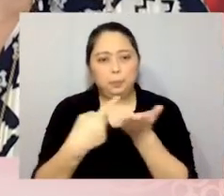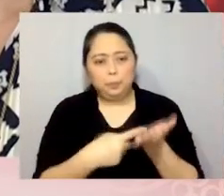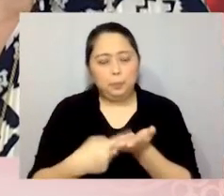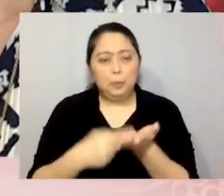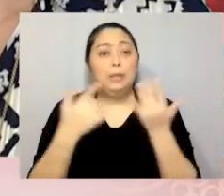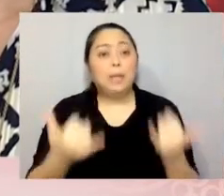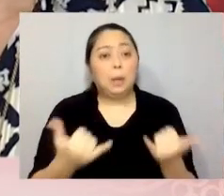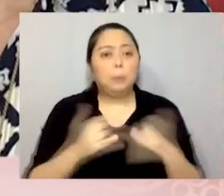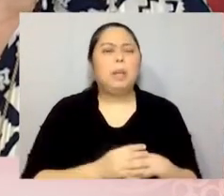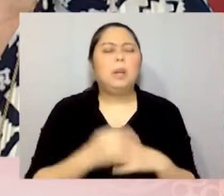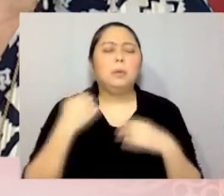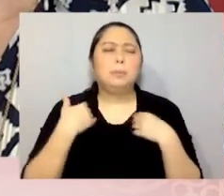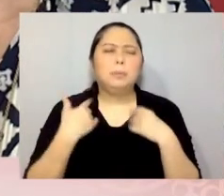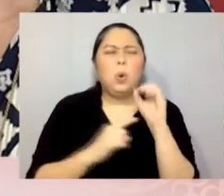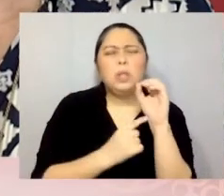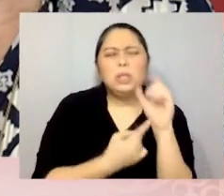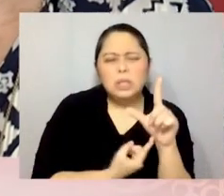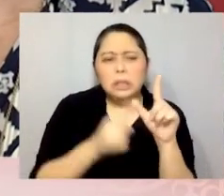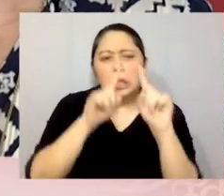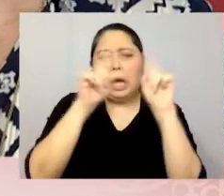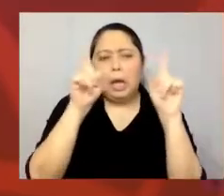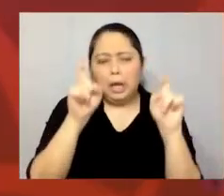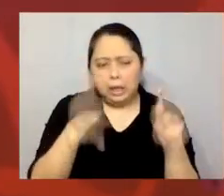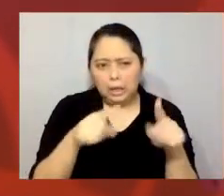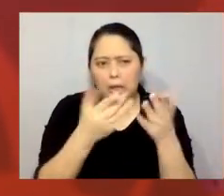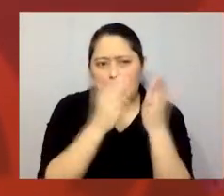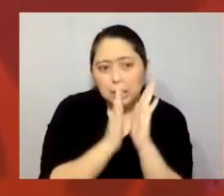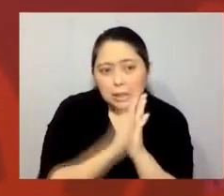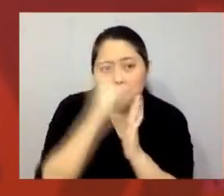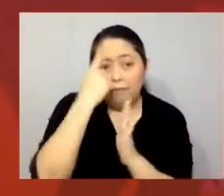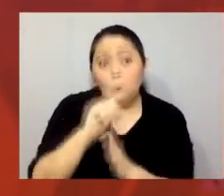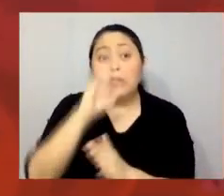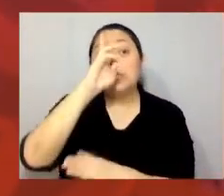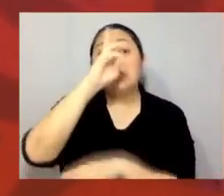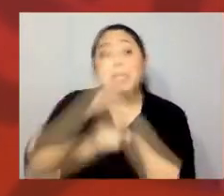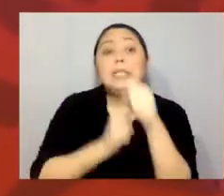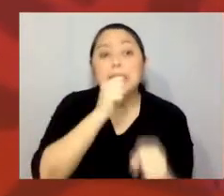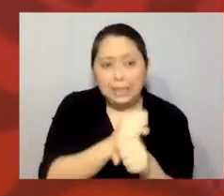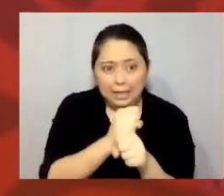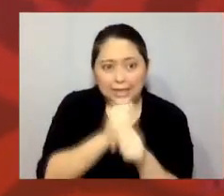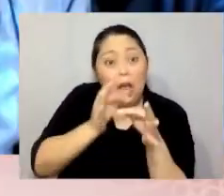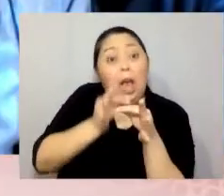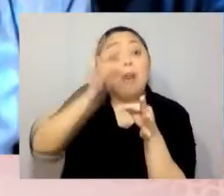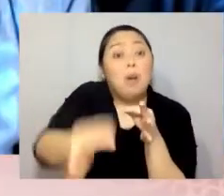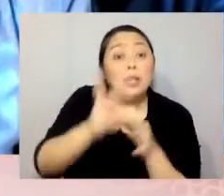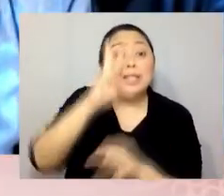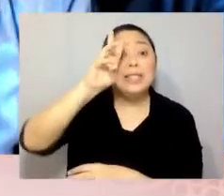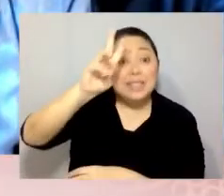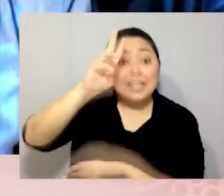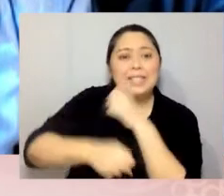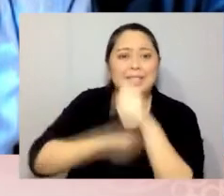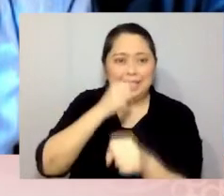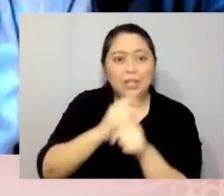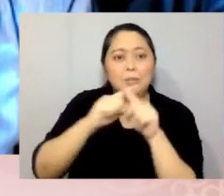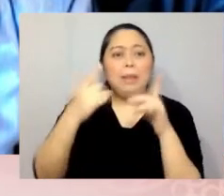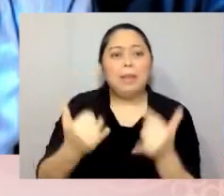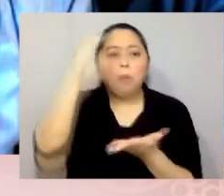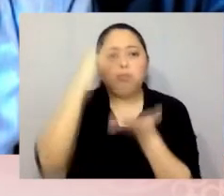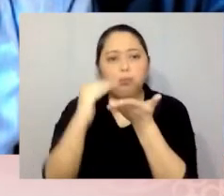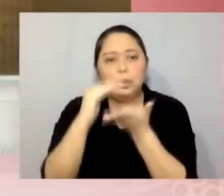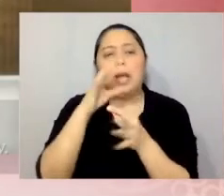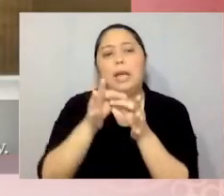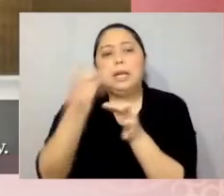originally the request or the appeal was for 6 years. It's down to three. Why 3 years? What can you achieve in